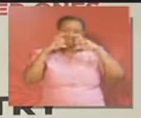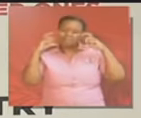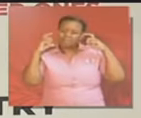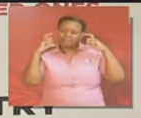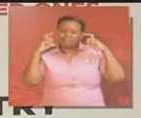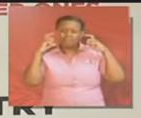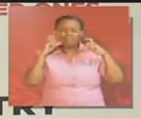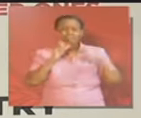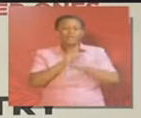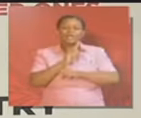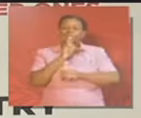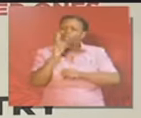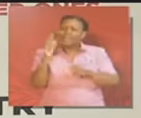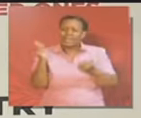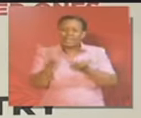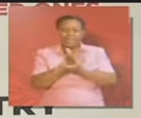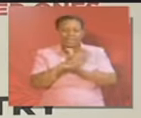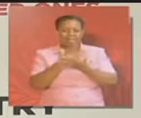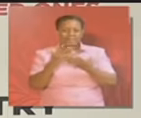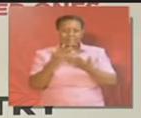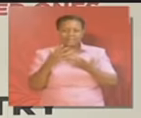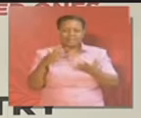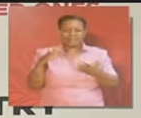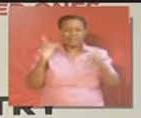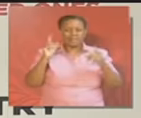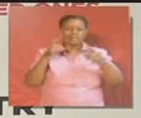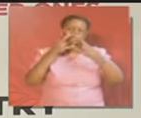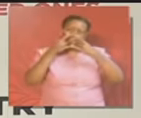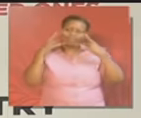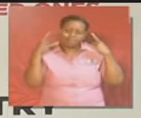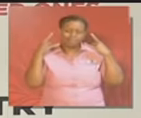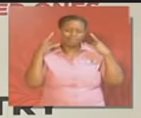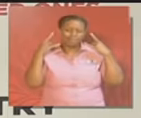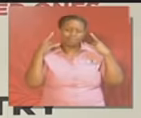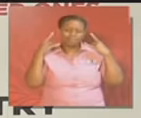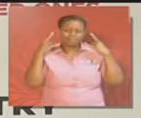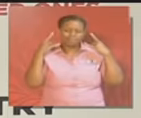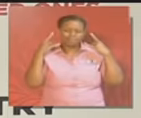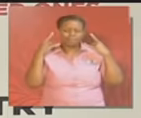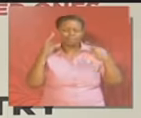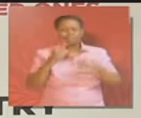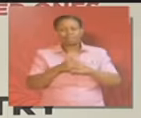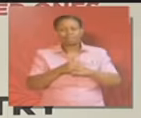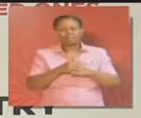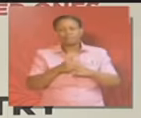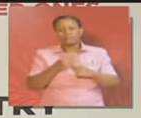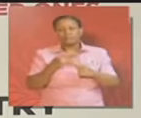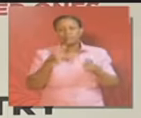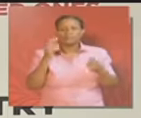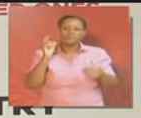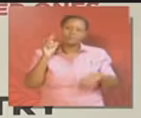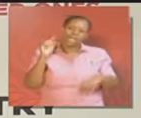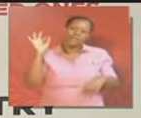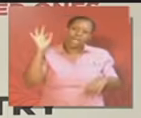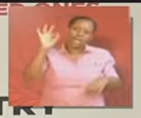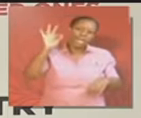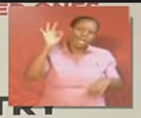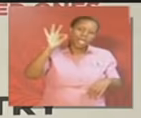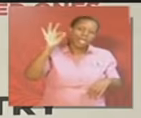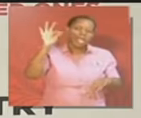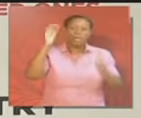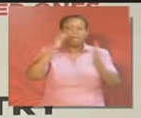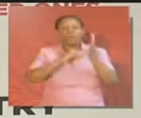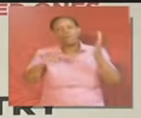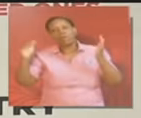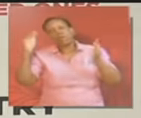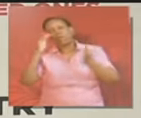of the things that we note with concern is that individuals walk around with the mask on their face but not covering their mouth and nose. If your